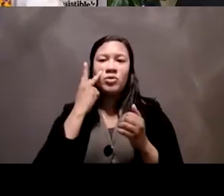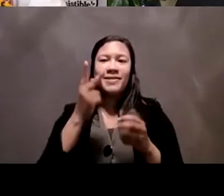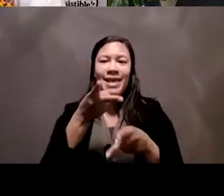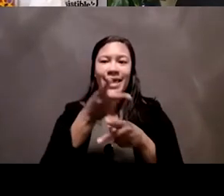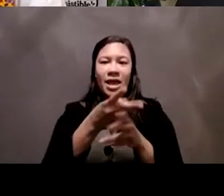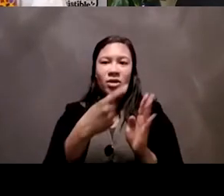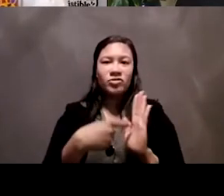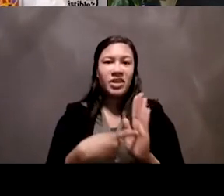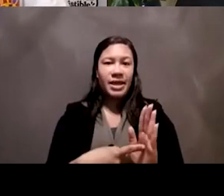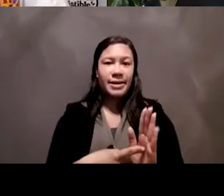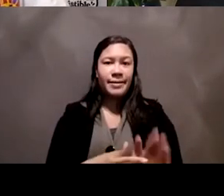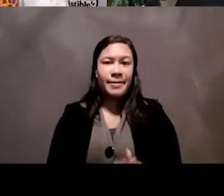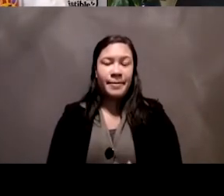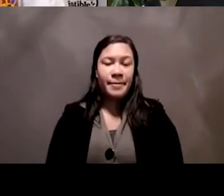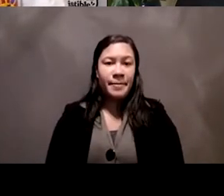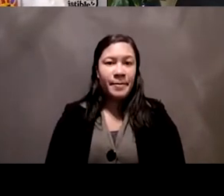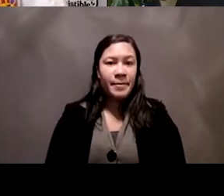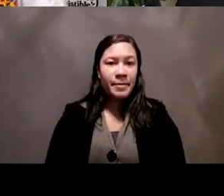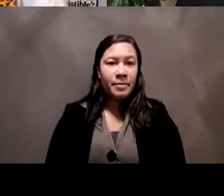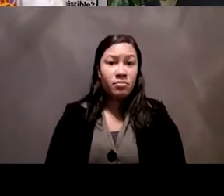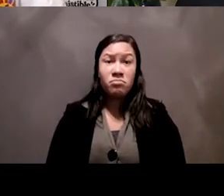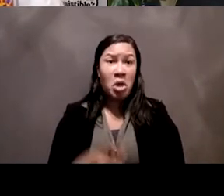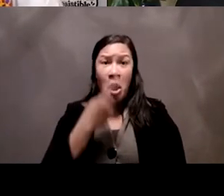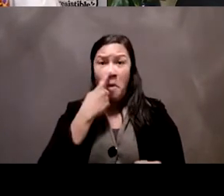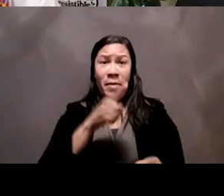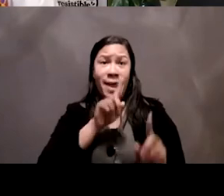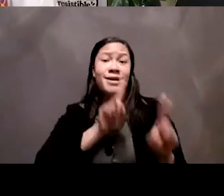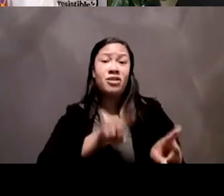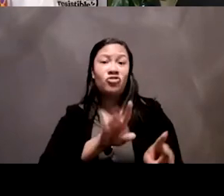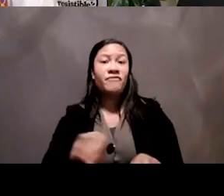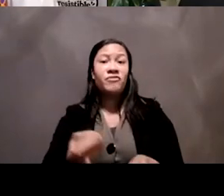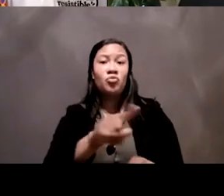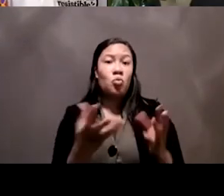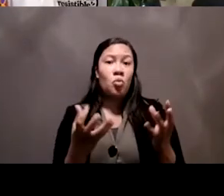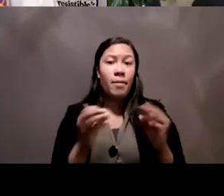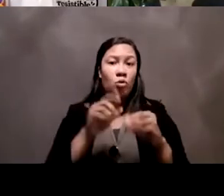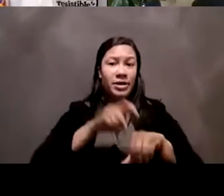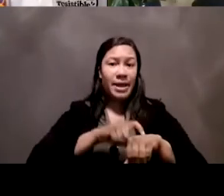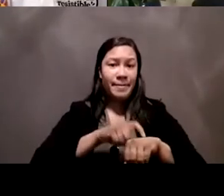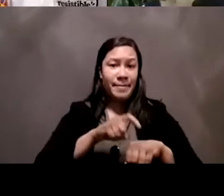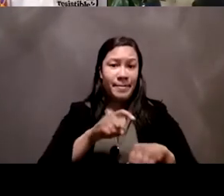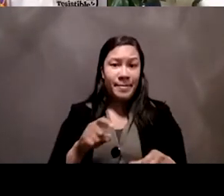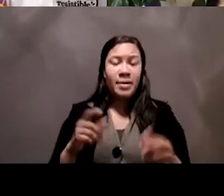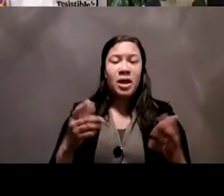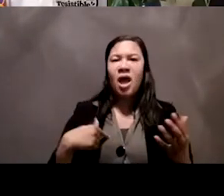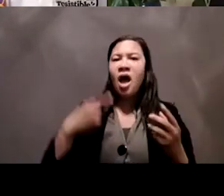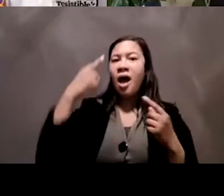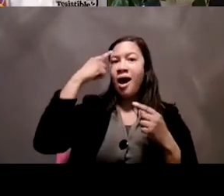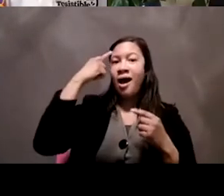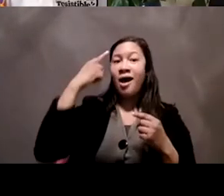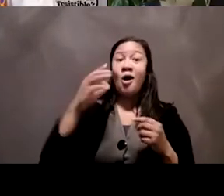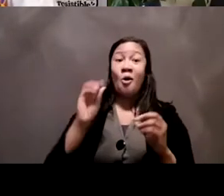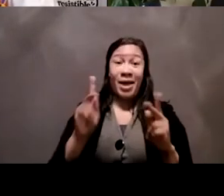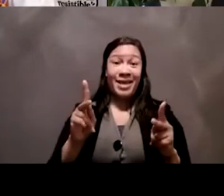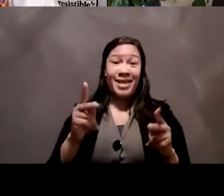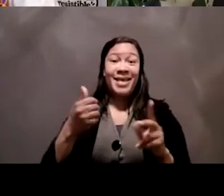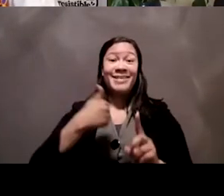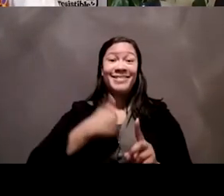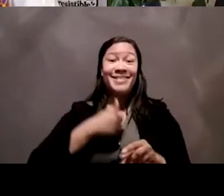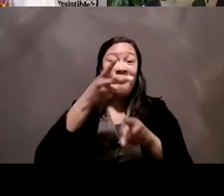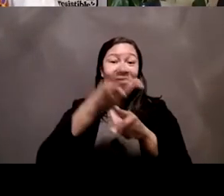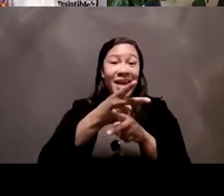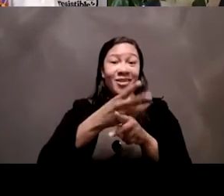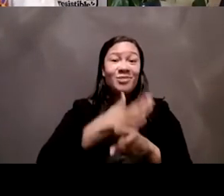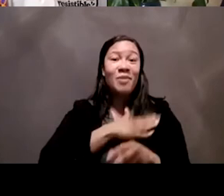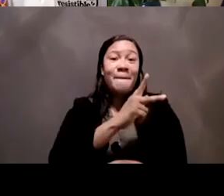And I can answer if y'all want a little bit more time, but I think a lot about, like I have a personal vendetta against self-care as